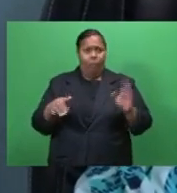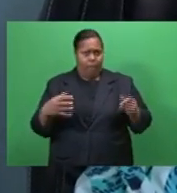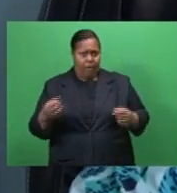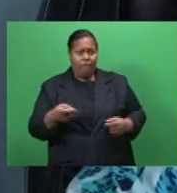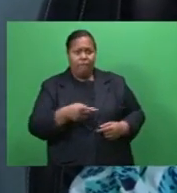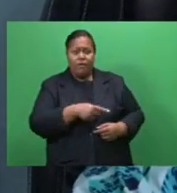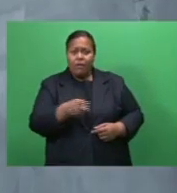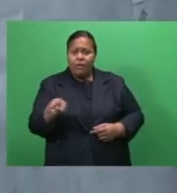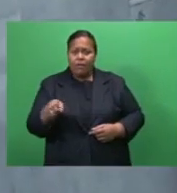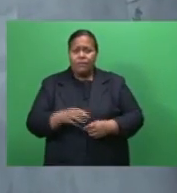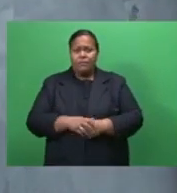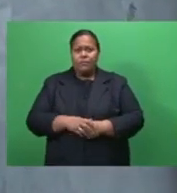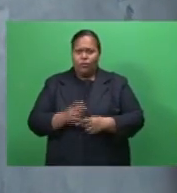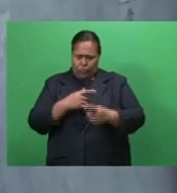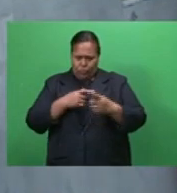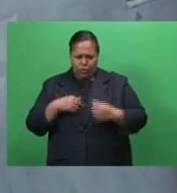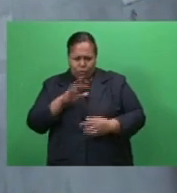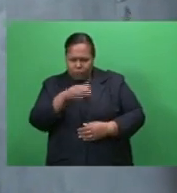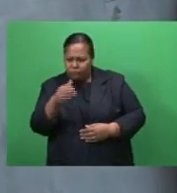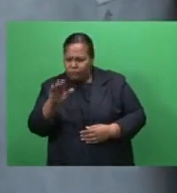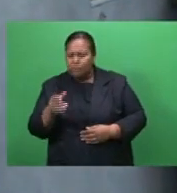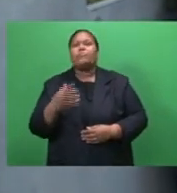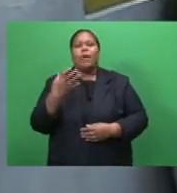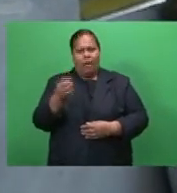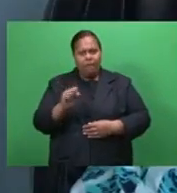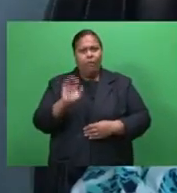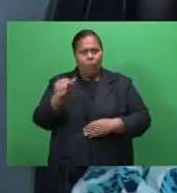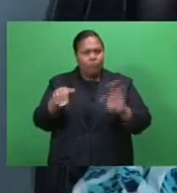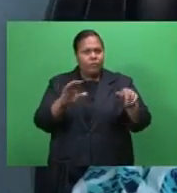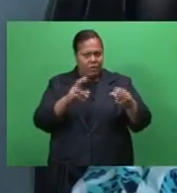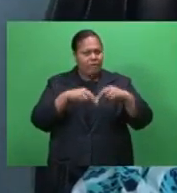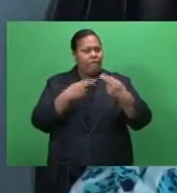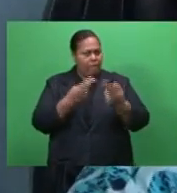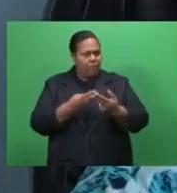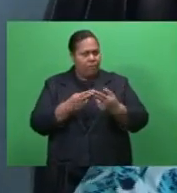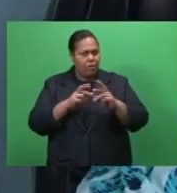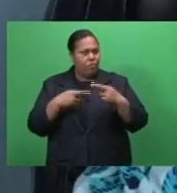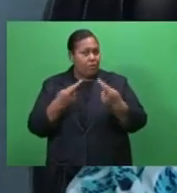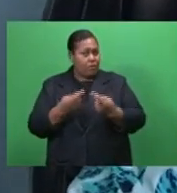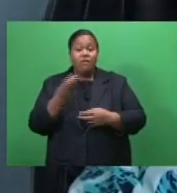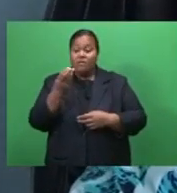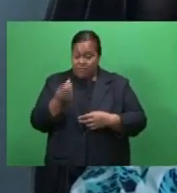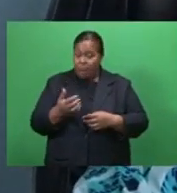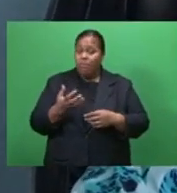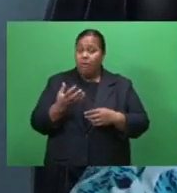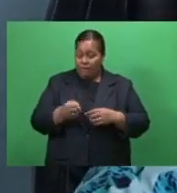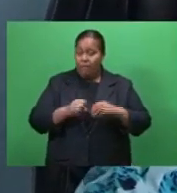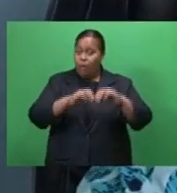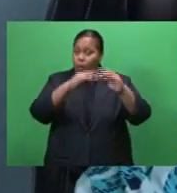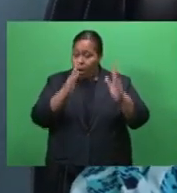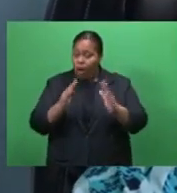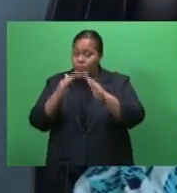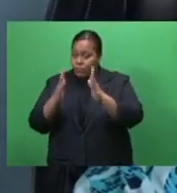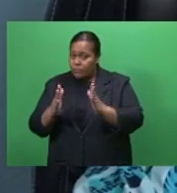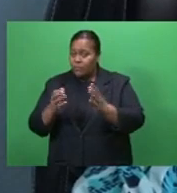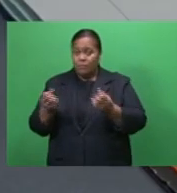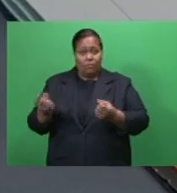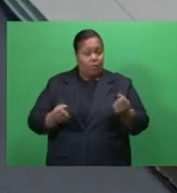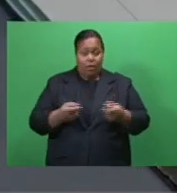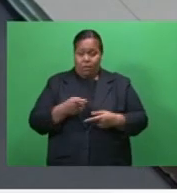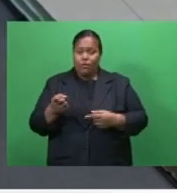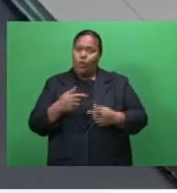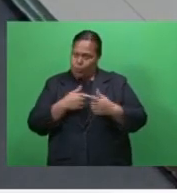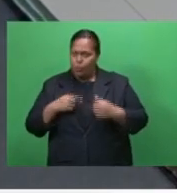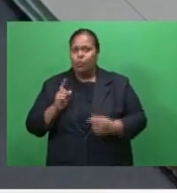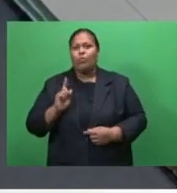these people we have profiled, most of them have homes. Families, relatives. Some of them who have properties and rent, and we have warned them.